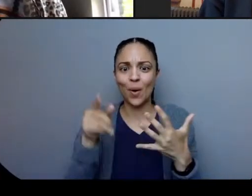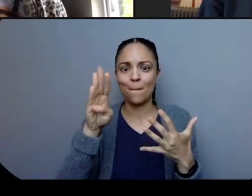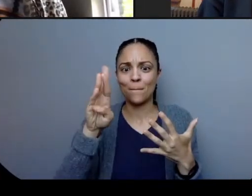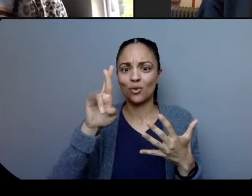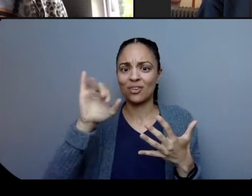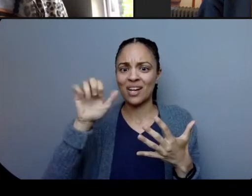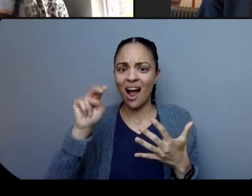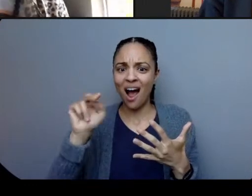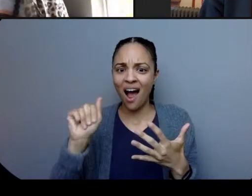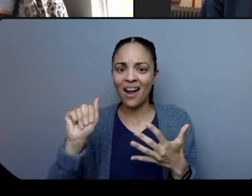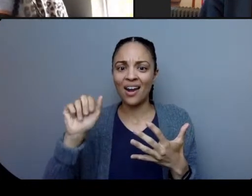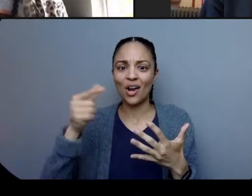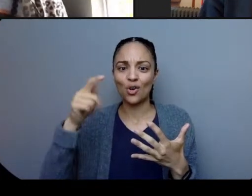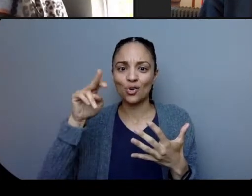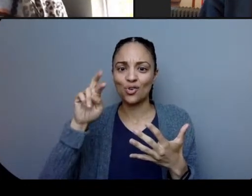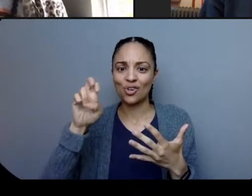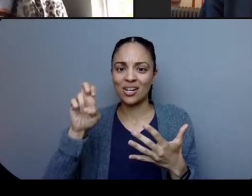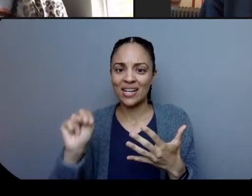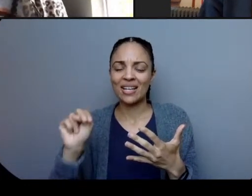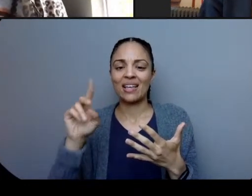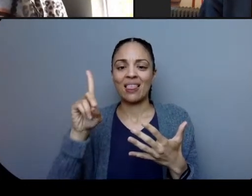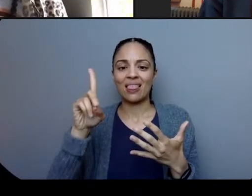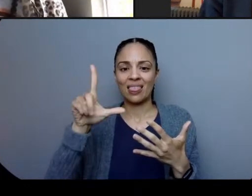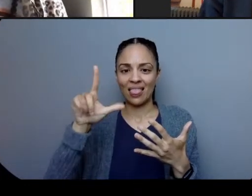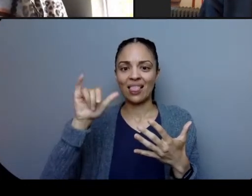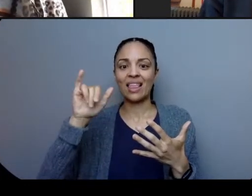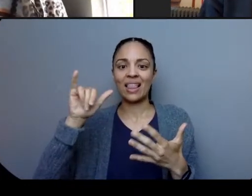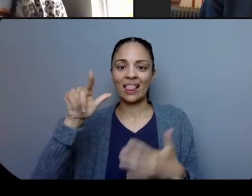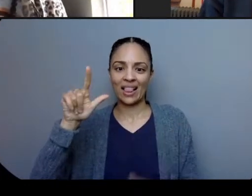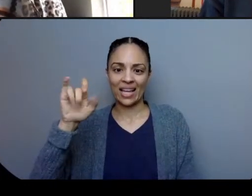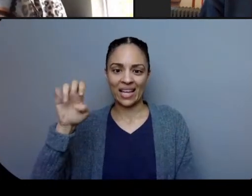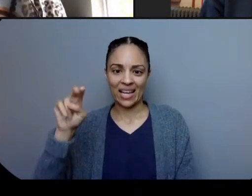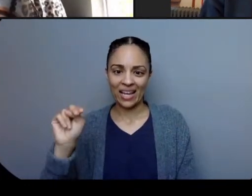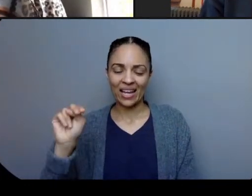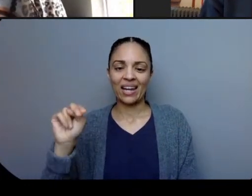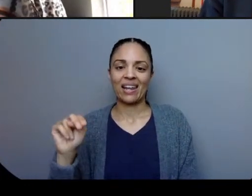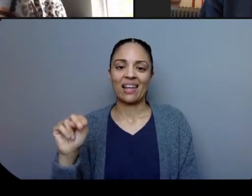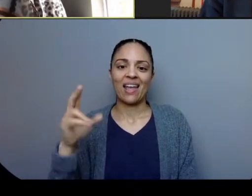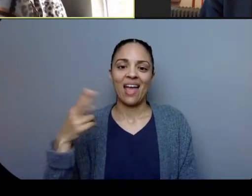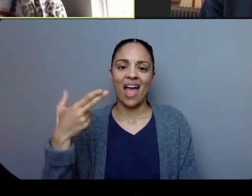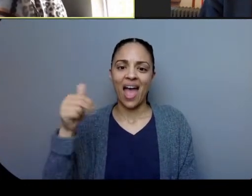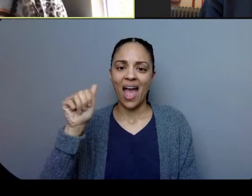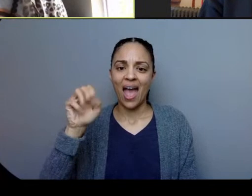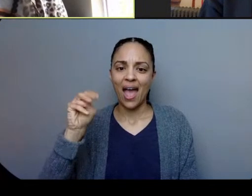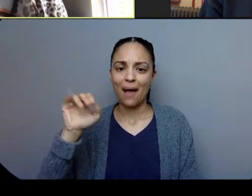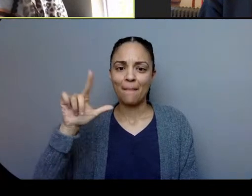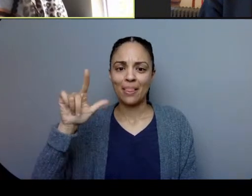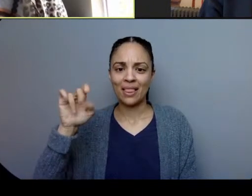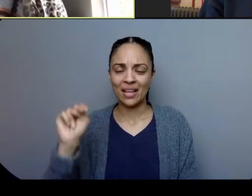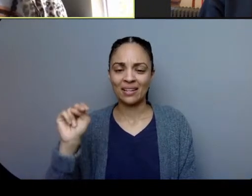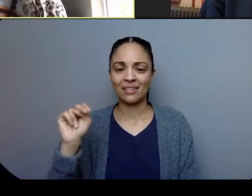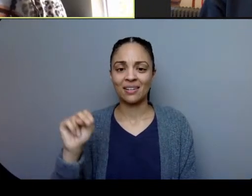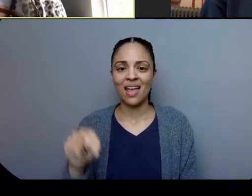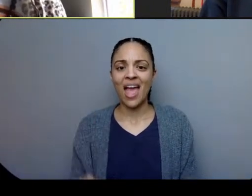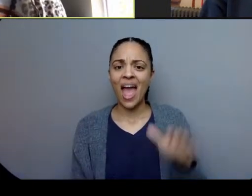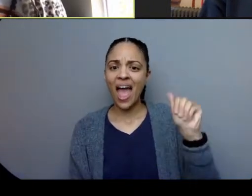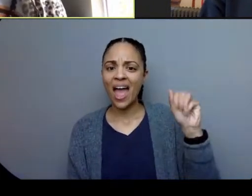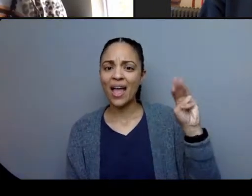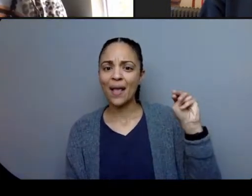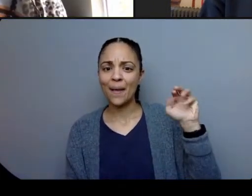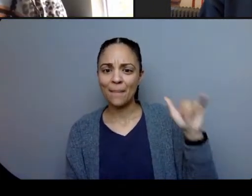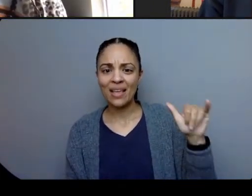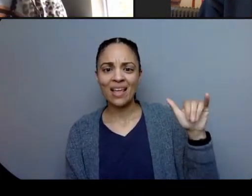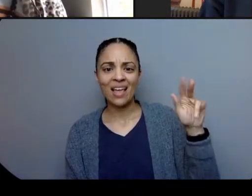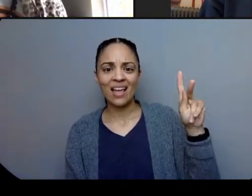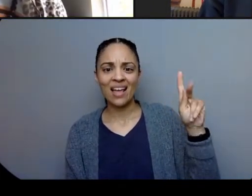Didler, Lillian Hammonds, Grace, Bruce Gottlieb. All right. Amy Costello, Elizabeth Zimmer,